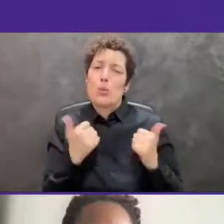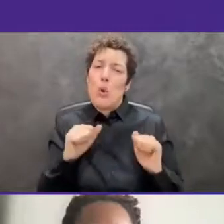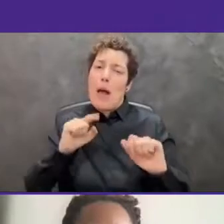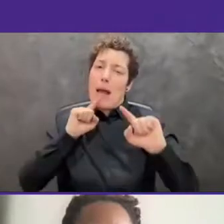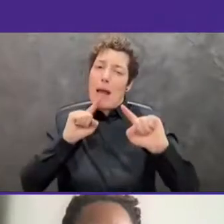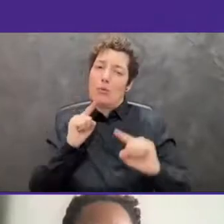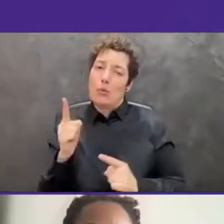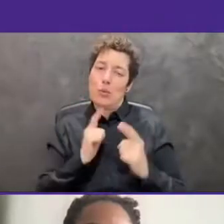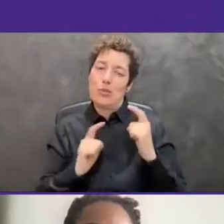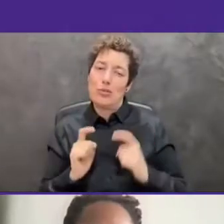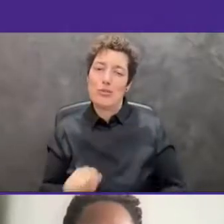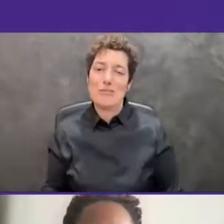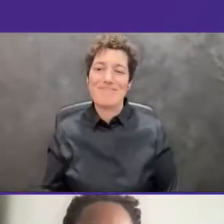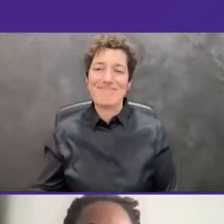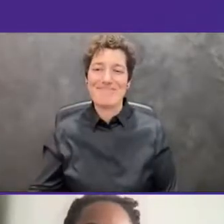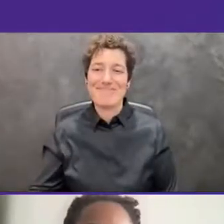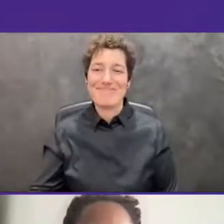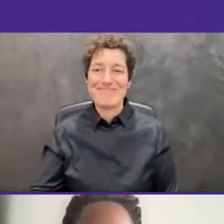questions.